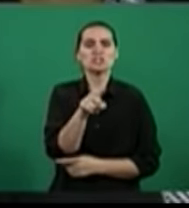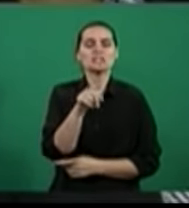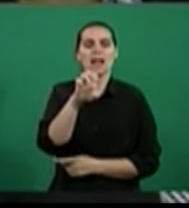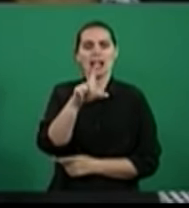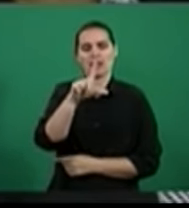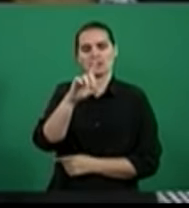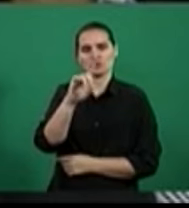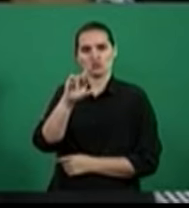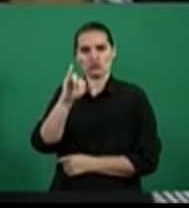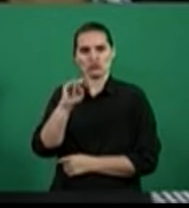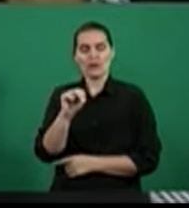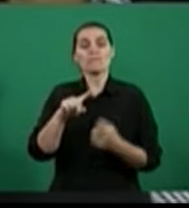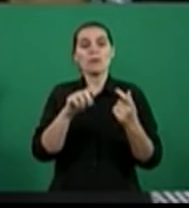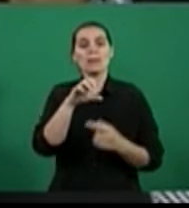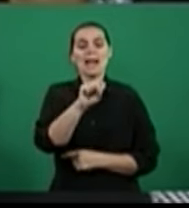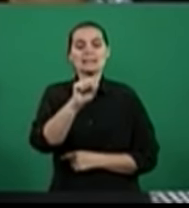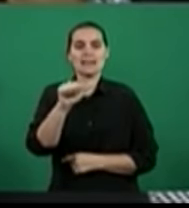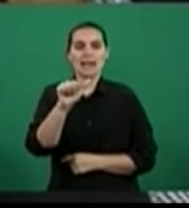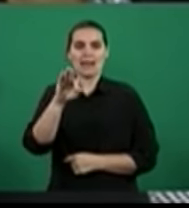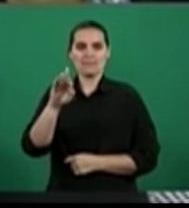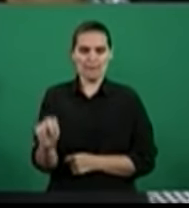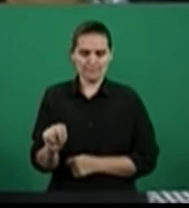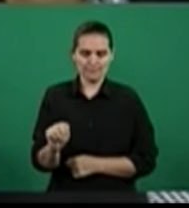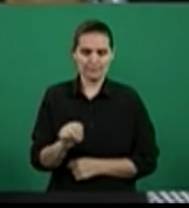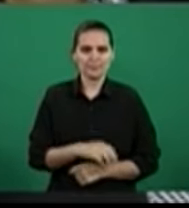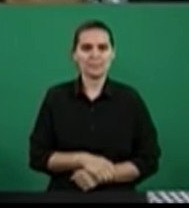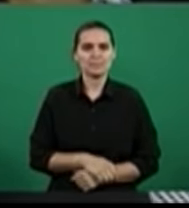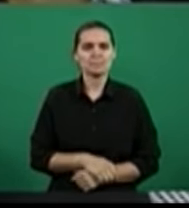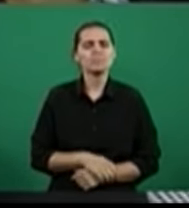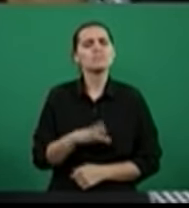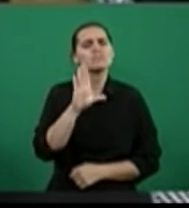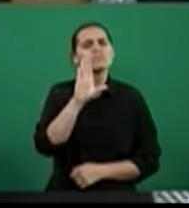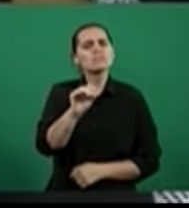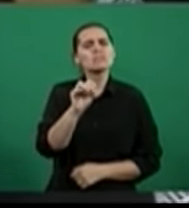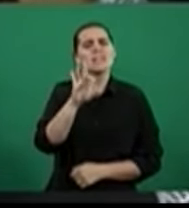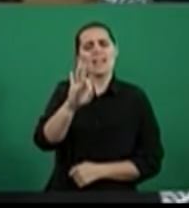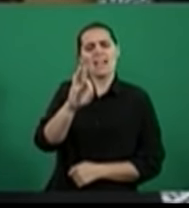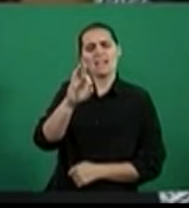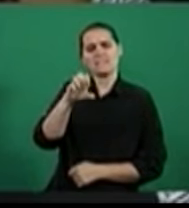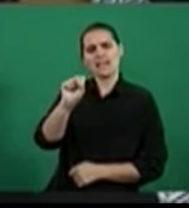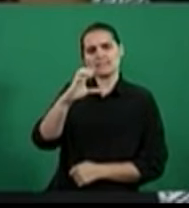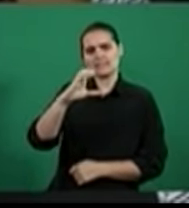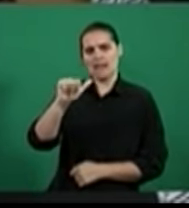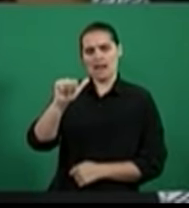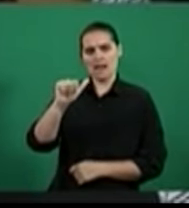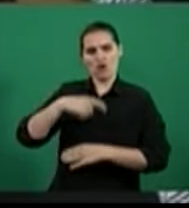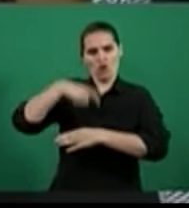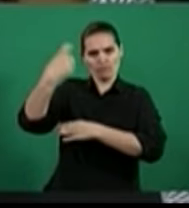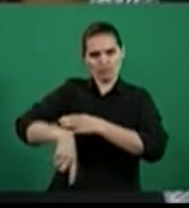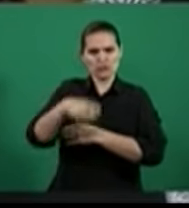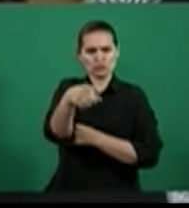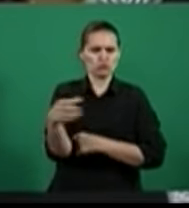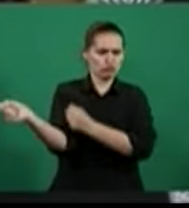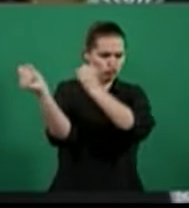at SAFM. He's asking, Governor, at the FSCA industry conference, you said you